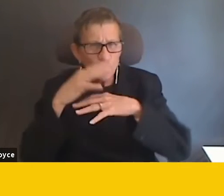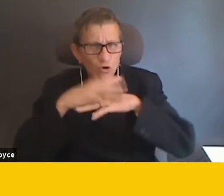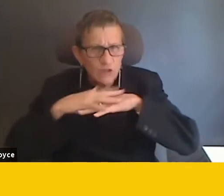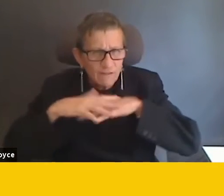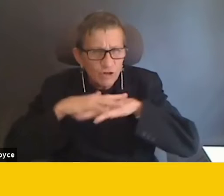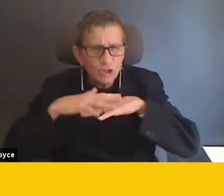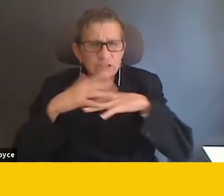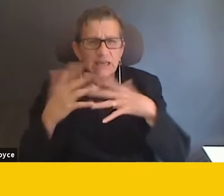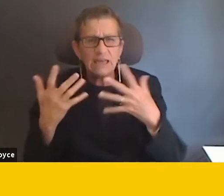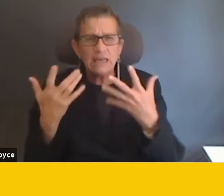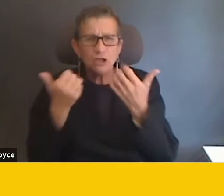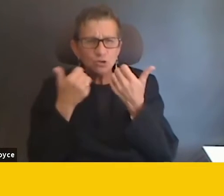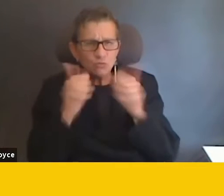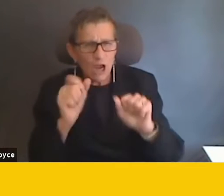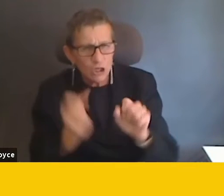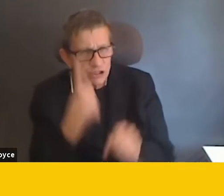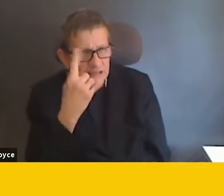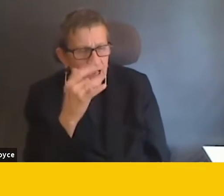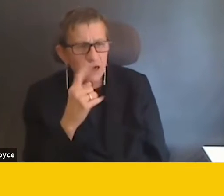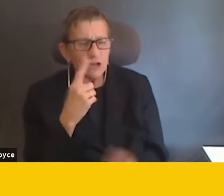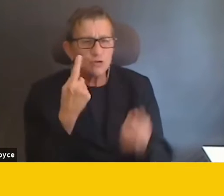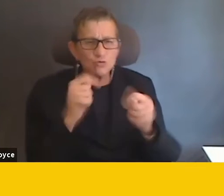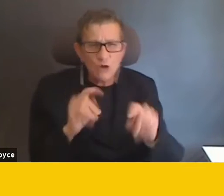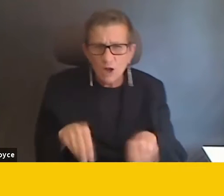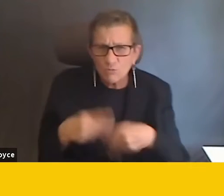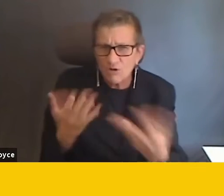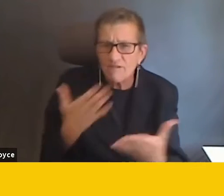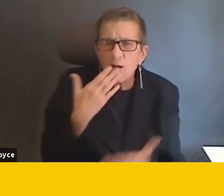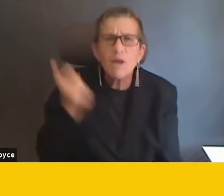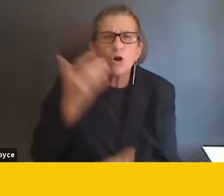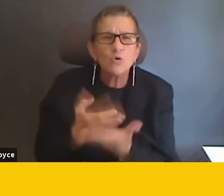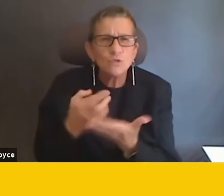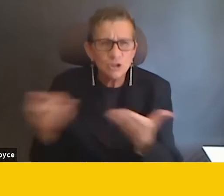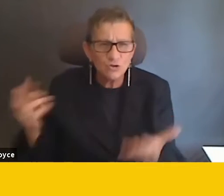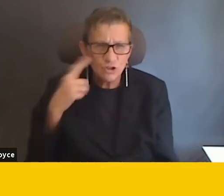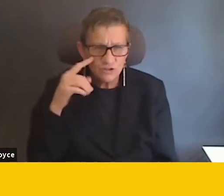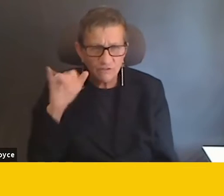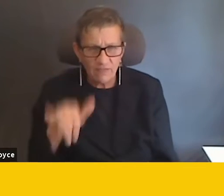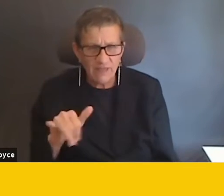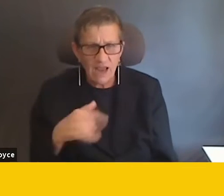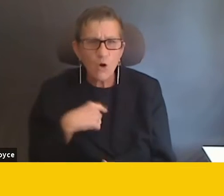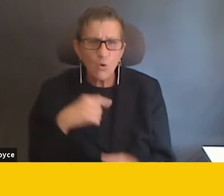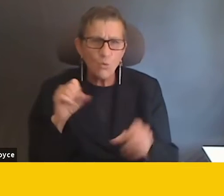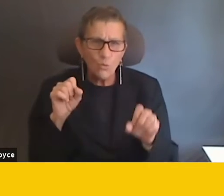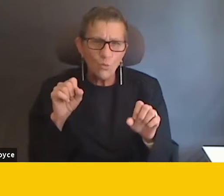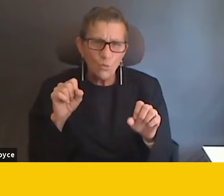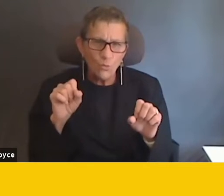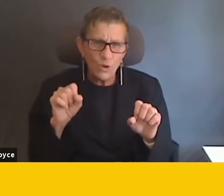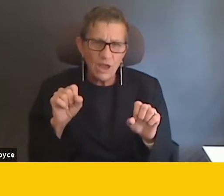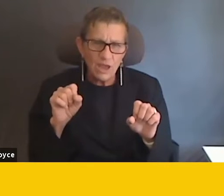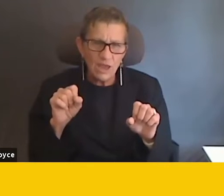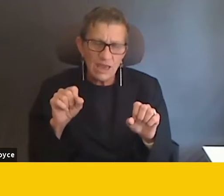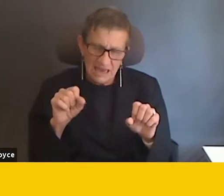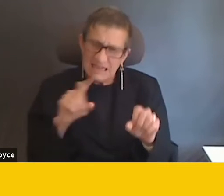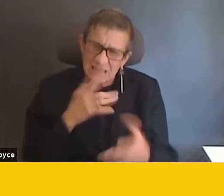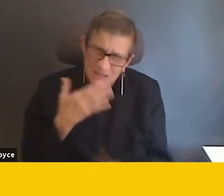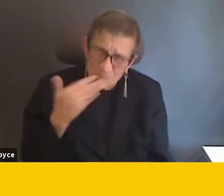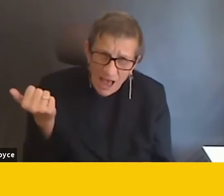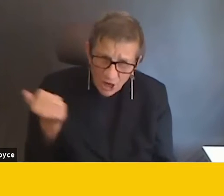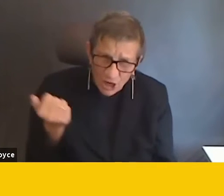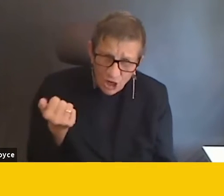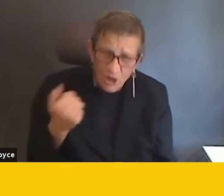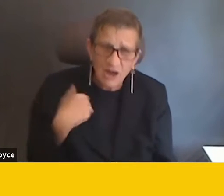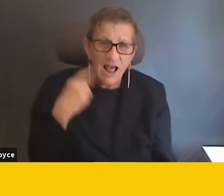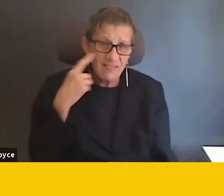resources for students in those situations, I think is a lot better. And I think that is, I think that's something to